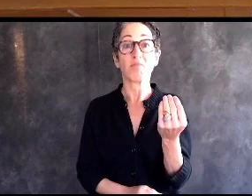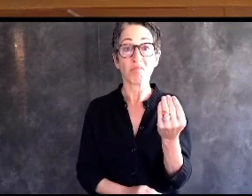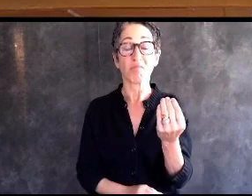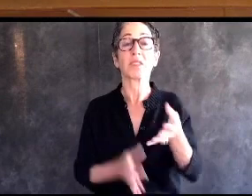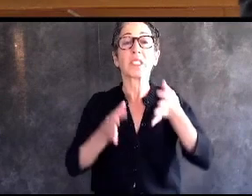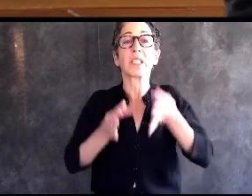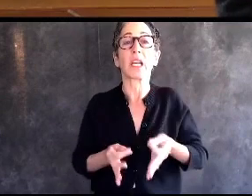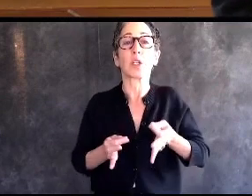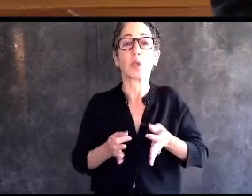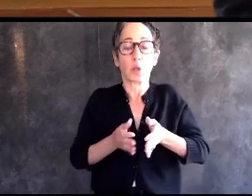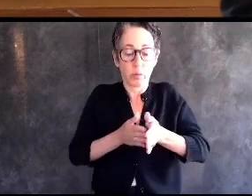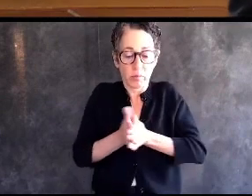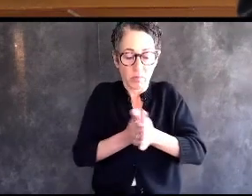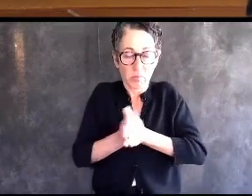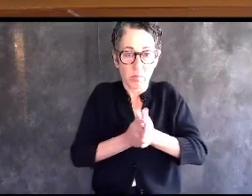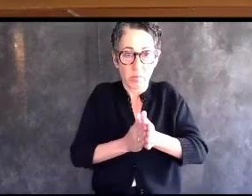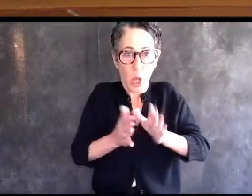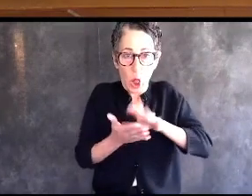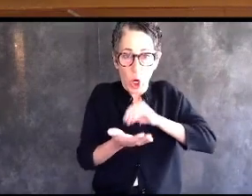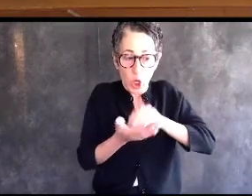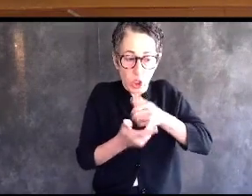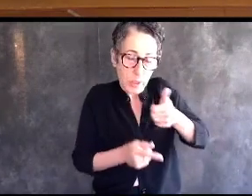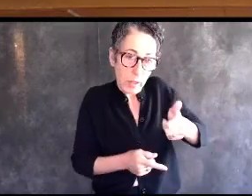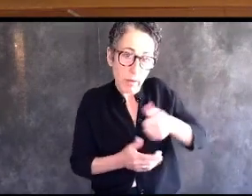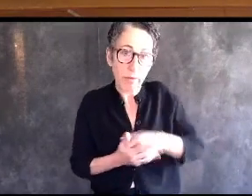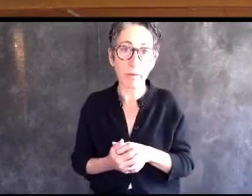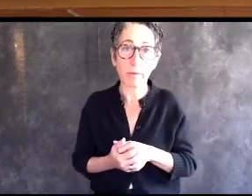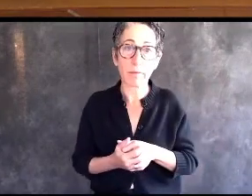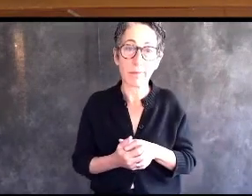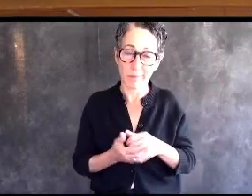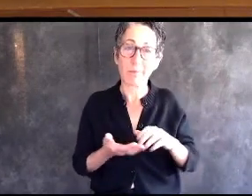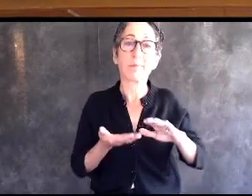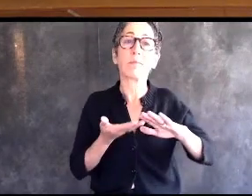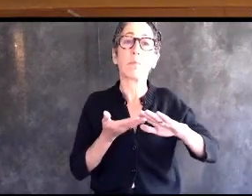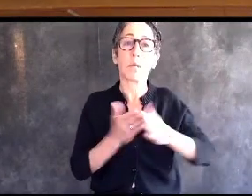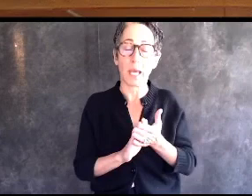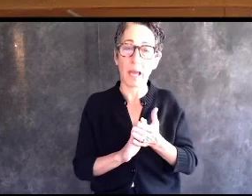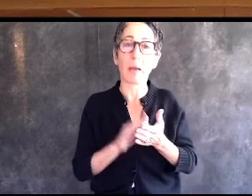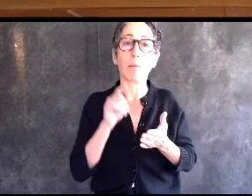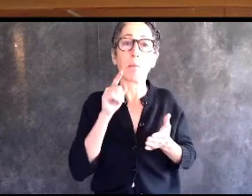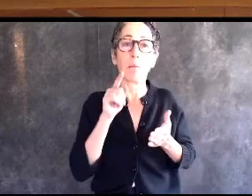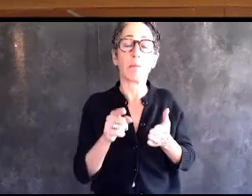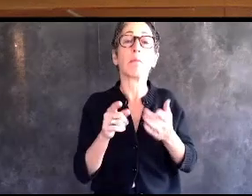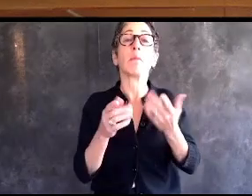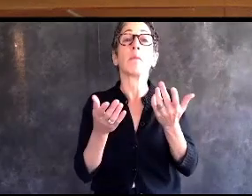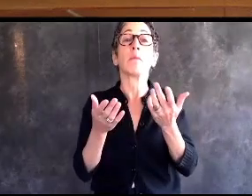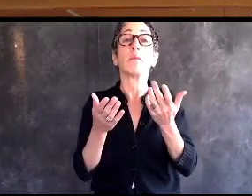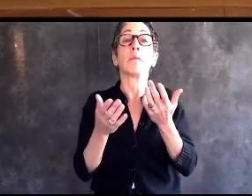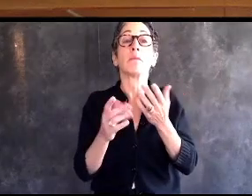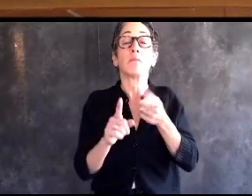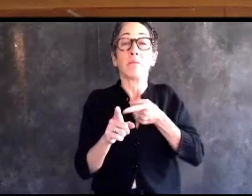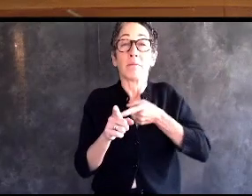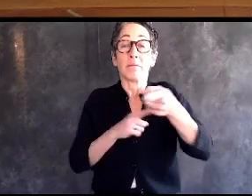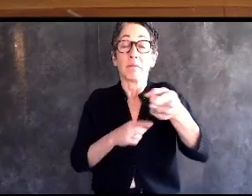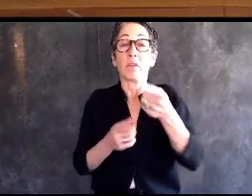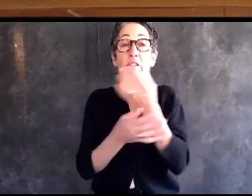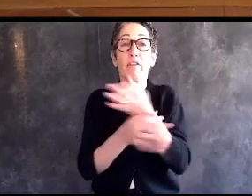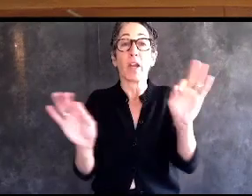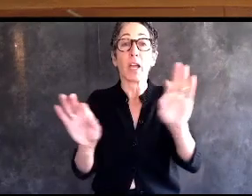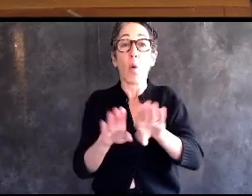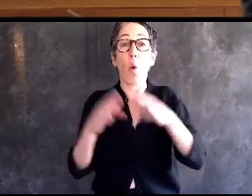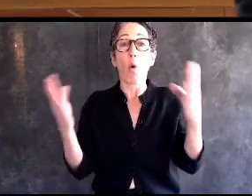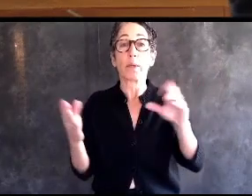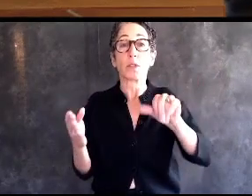20s, Minister Tang rose to prominence as a leader in free and open source software, revitalizing the Haskell and